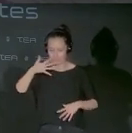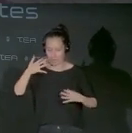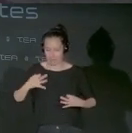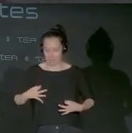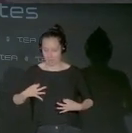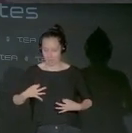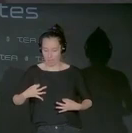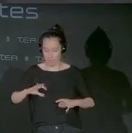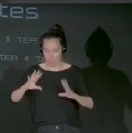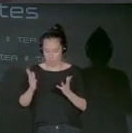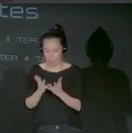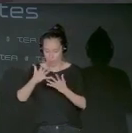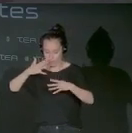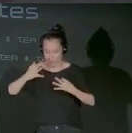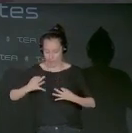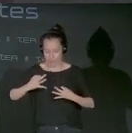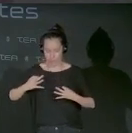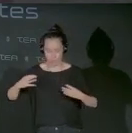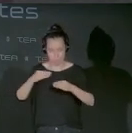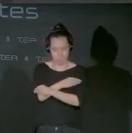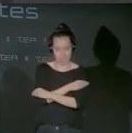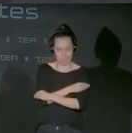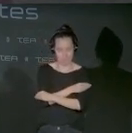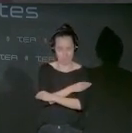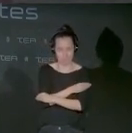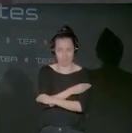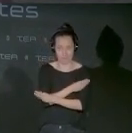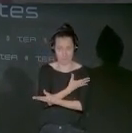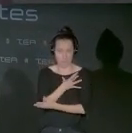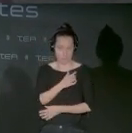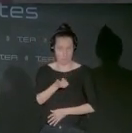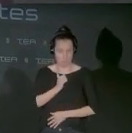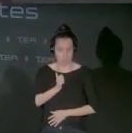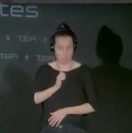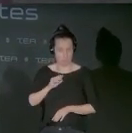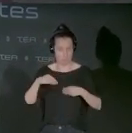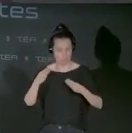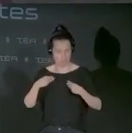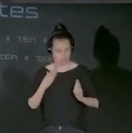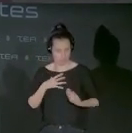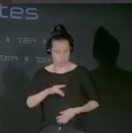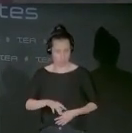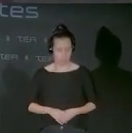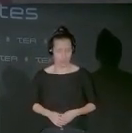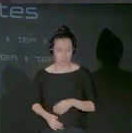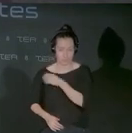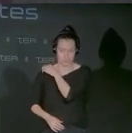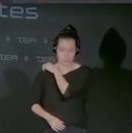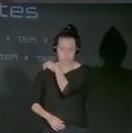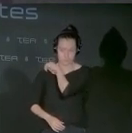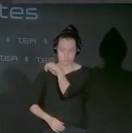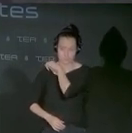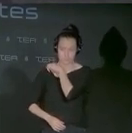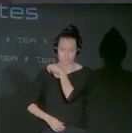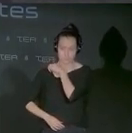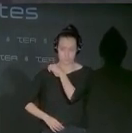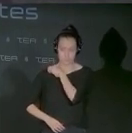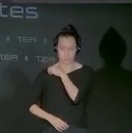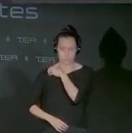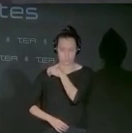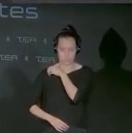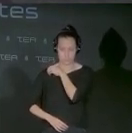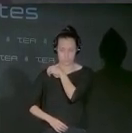entertainment out of it. Of course, when we go into a more serious direction, we want to be able to purchase things, change things